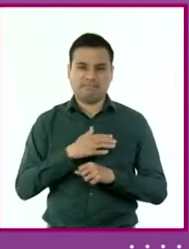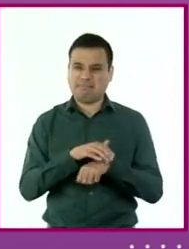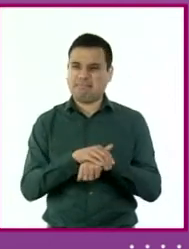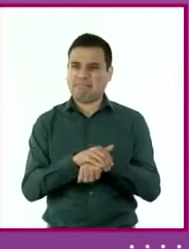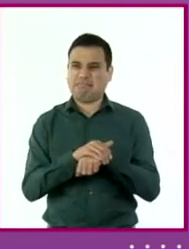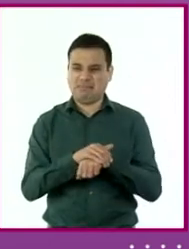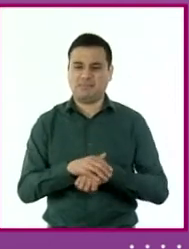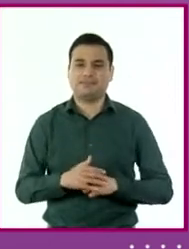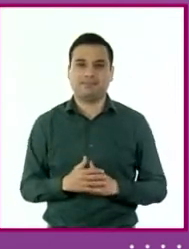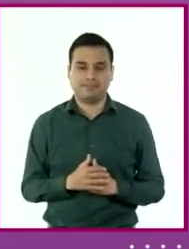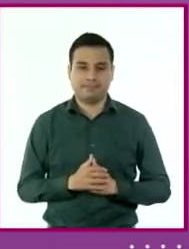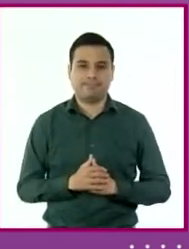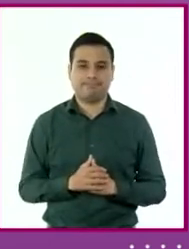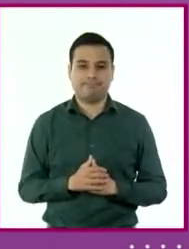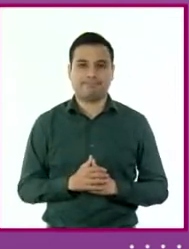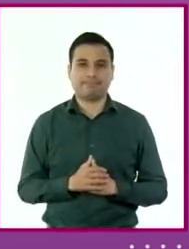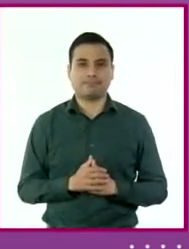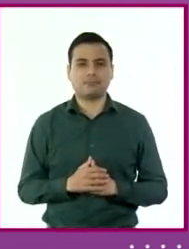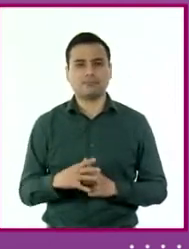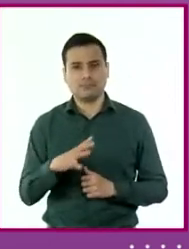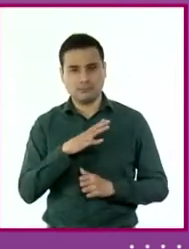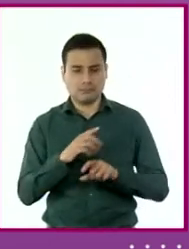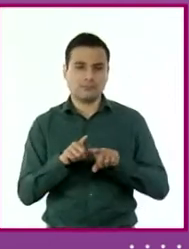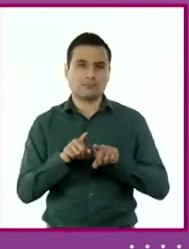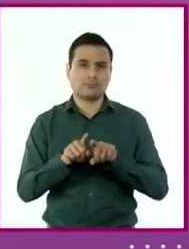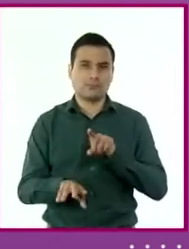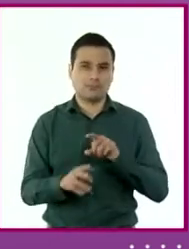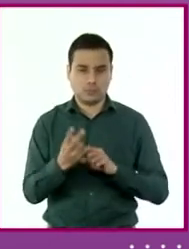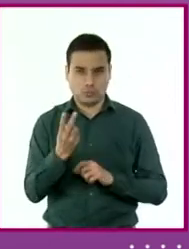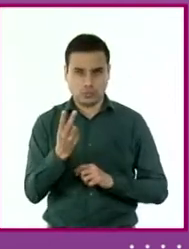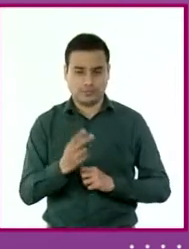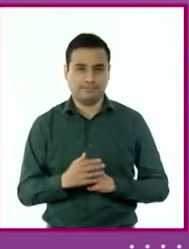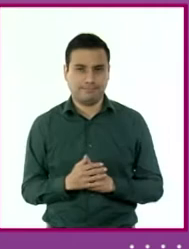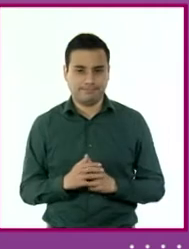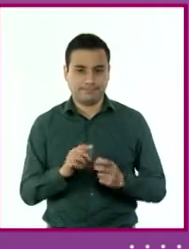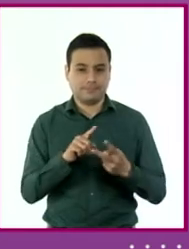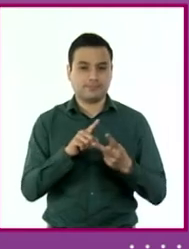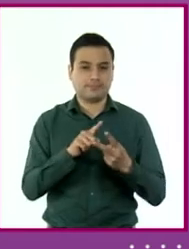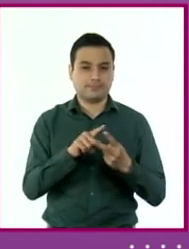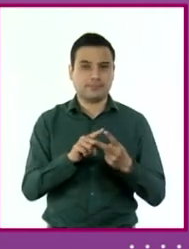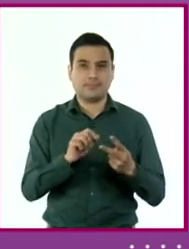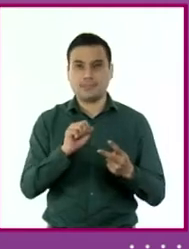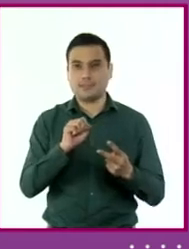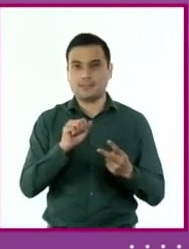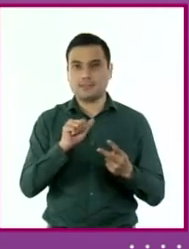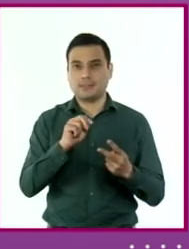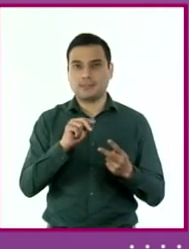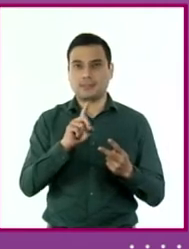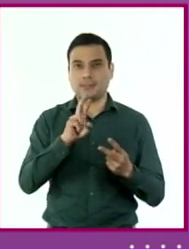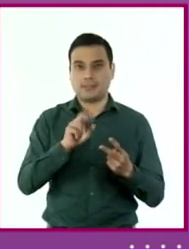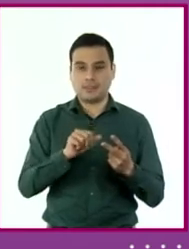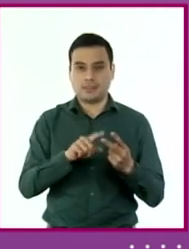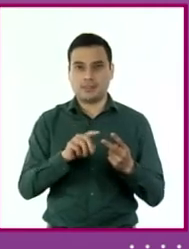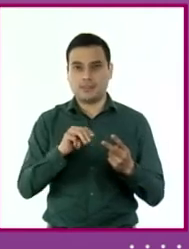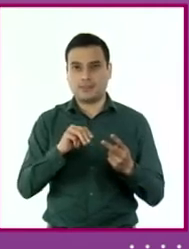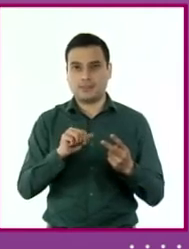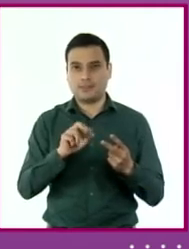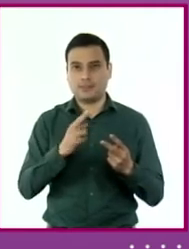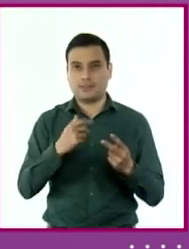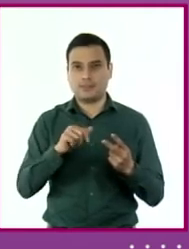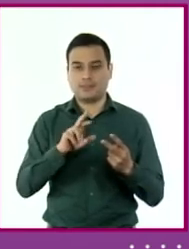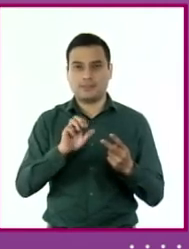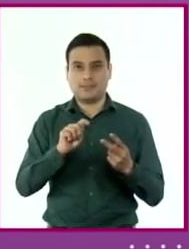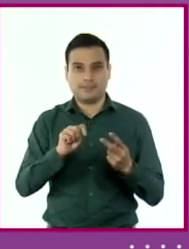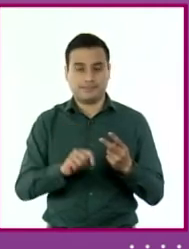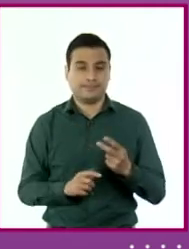friend. I have two sisters. Their names are Sandra and Margaret.